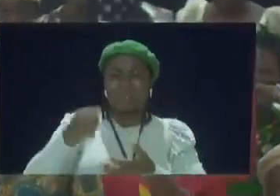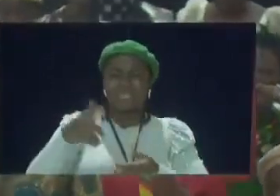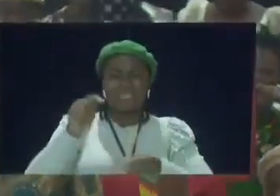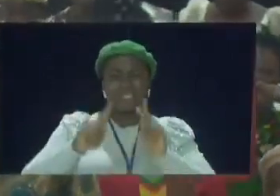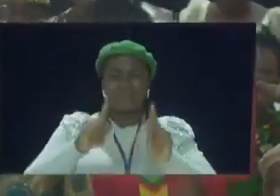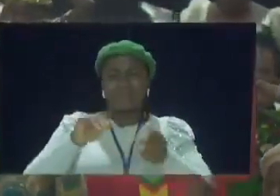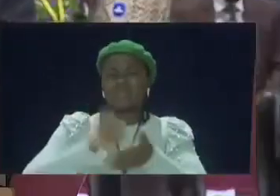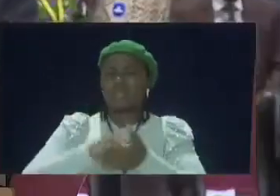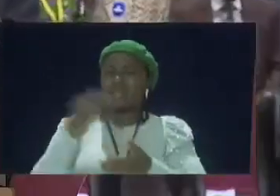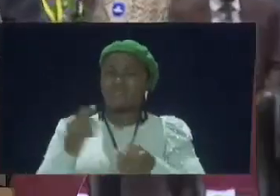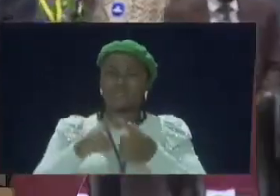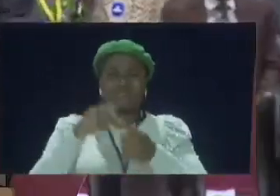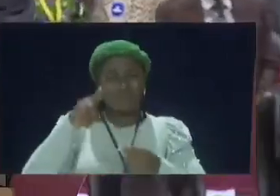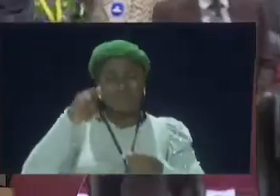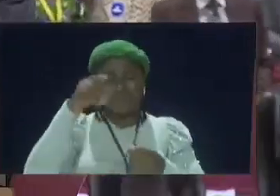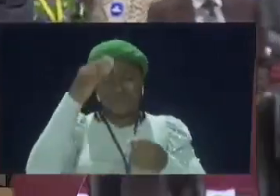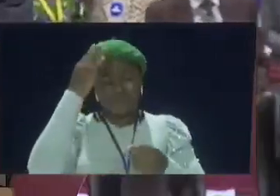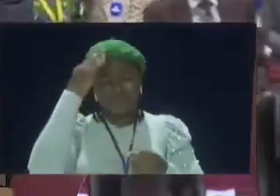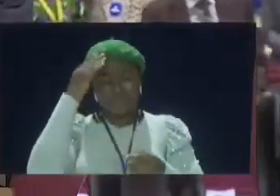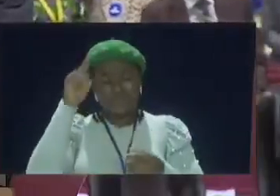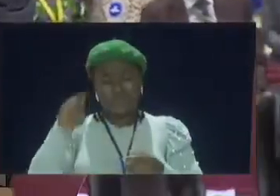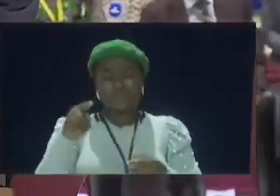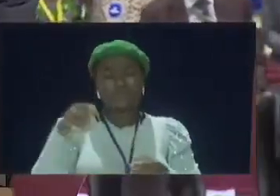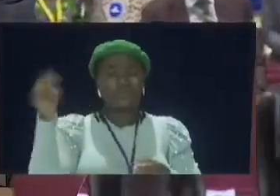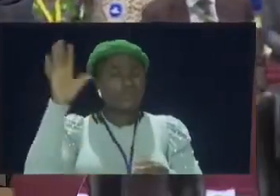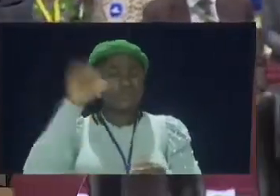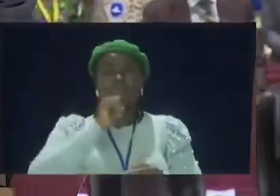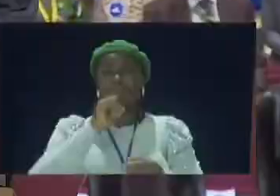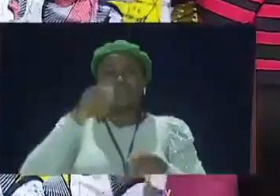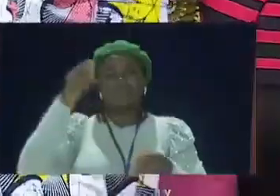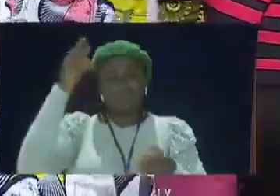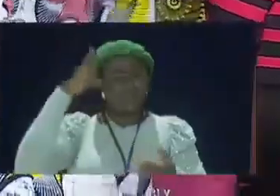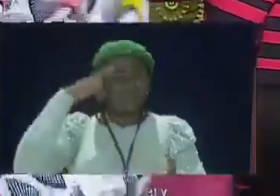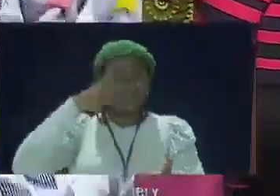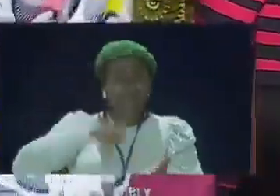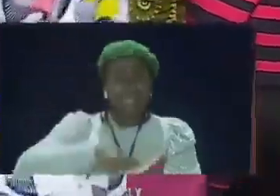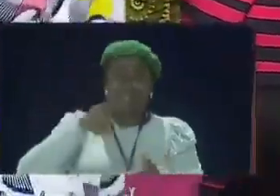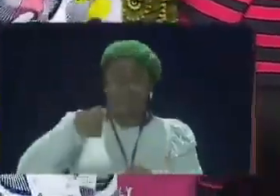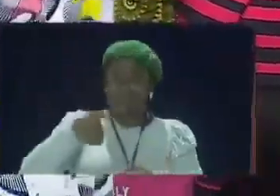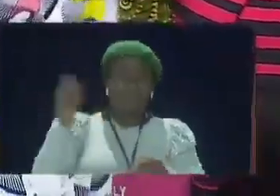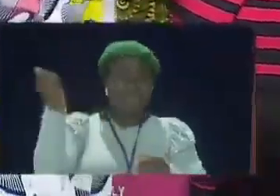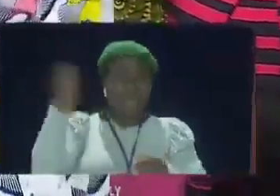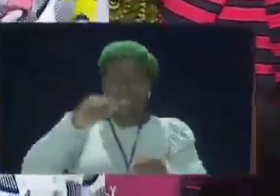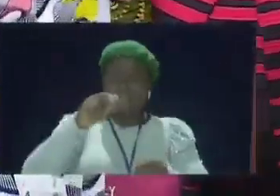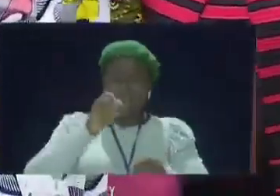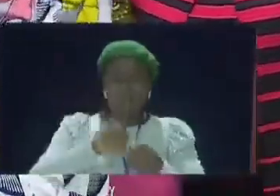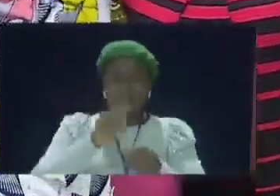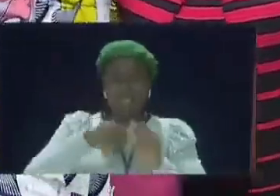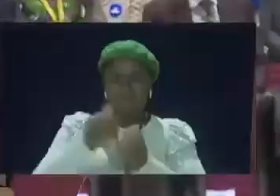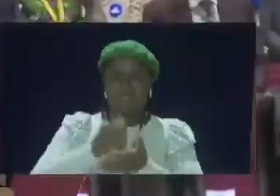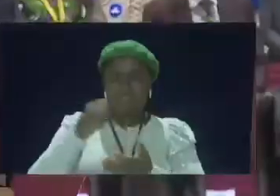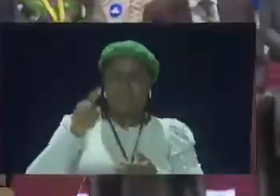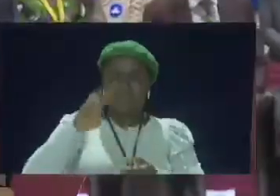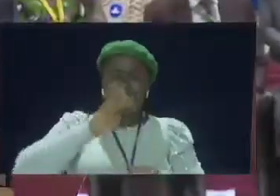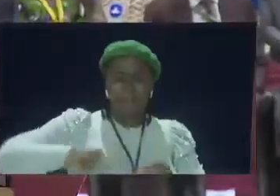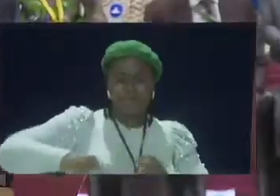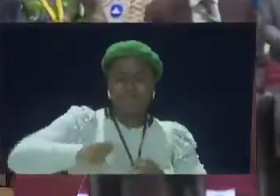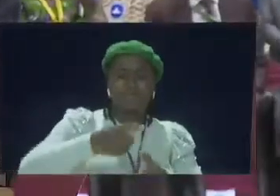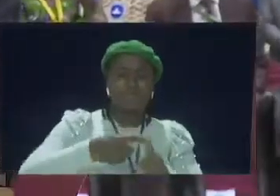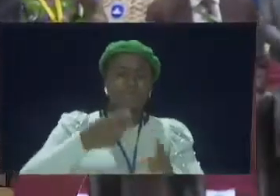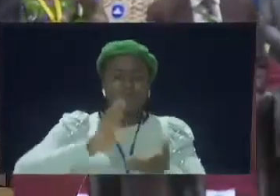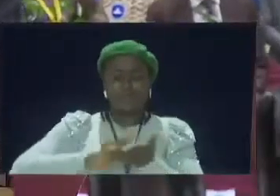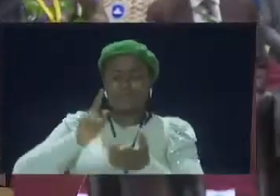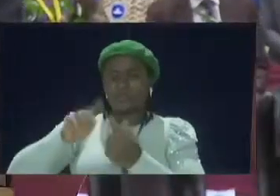that used to know you, they will not recognize you anymore. You are moving from glory to